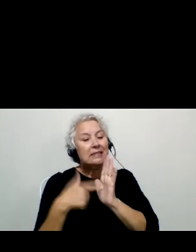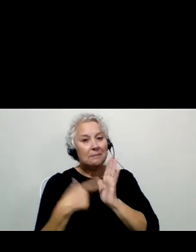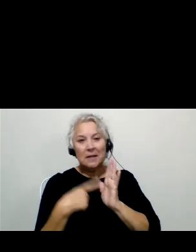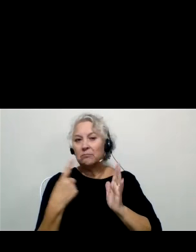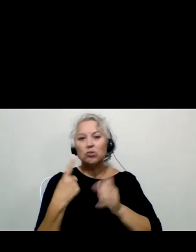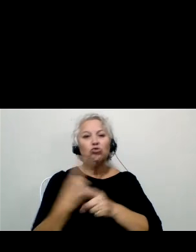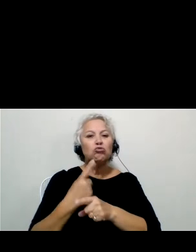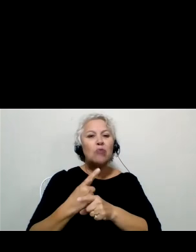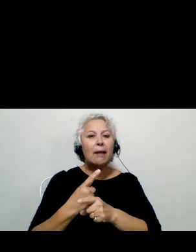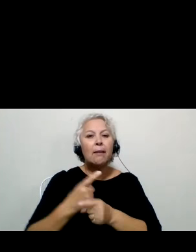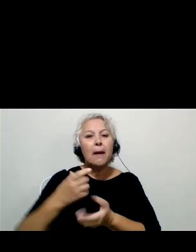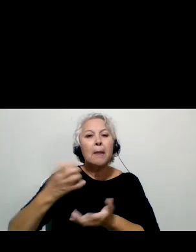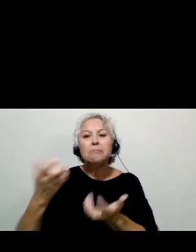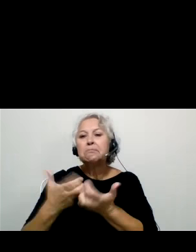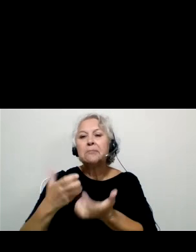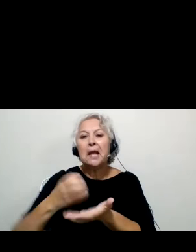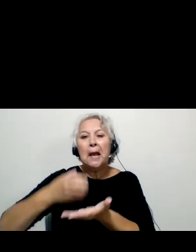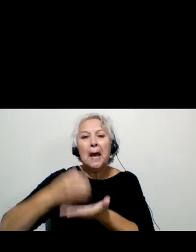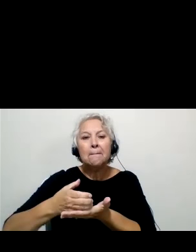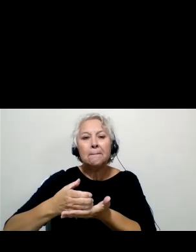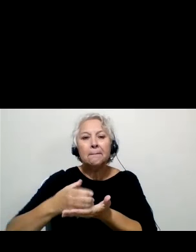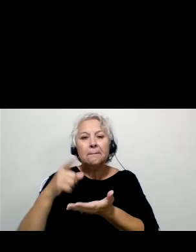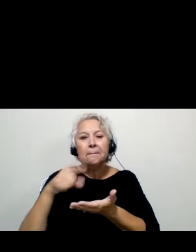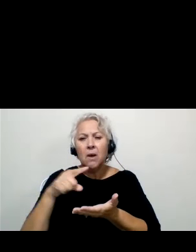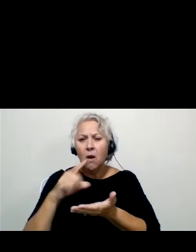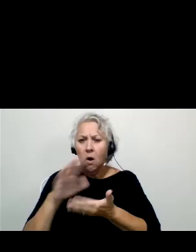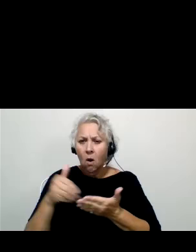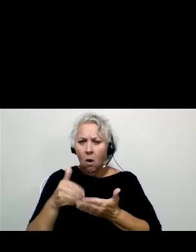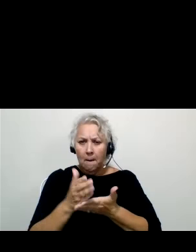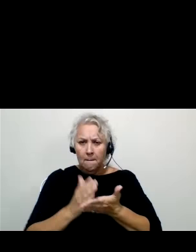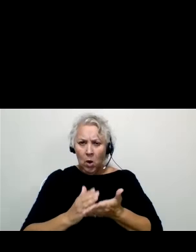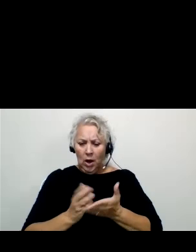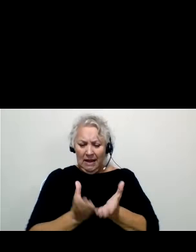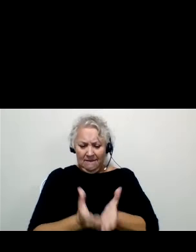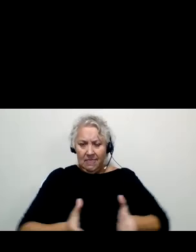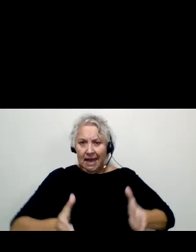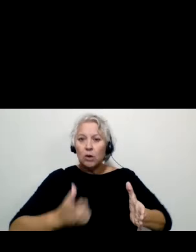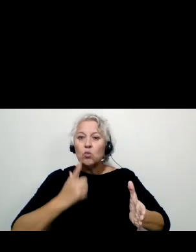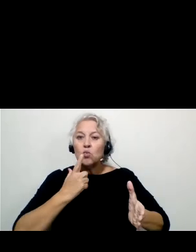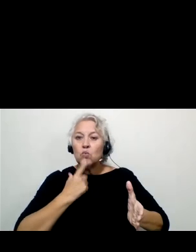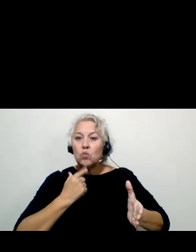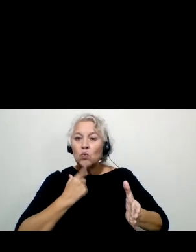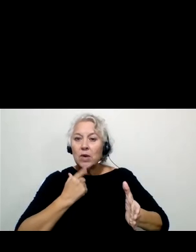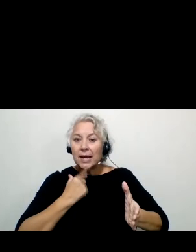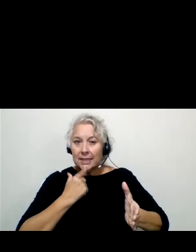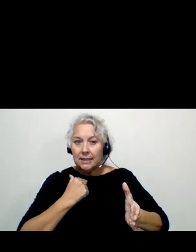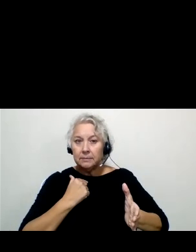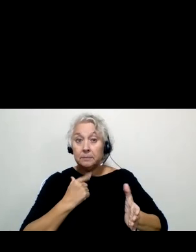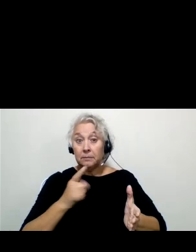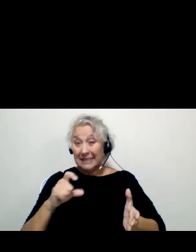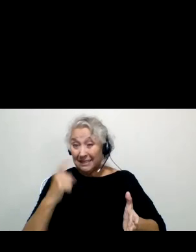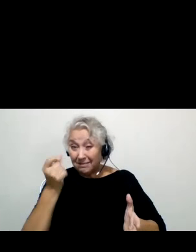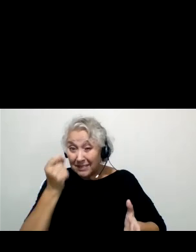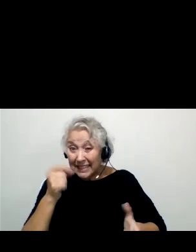regular matching cup. All of the parts of the inner lip plate are red. And what we need to understand with the inner